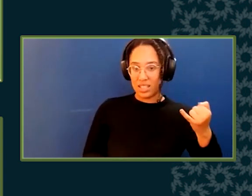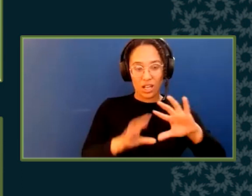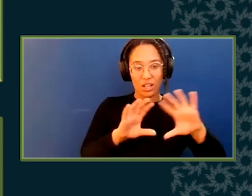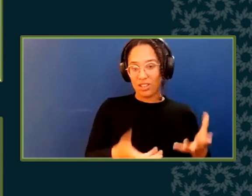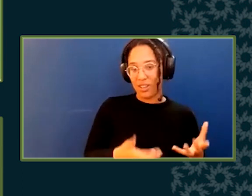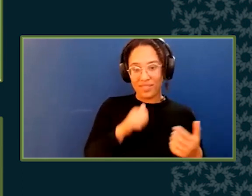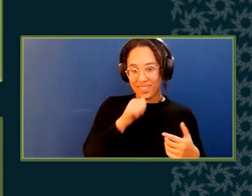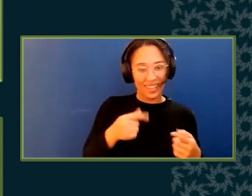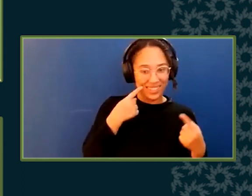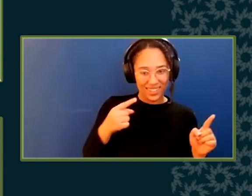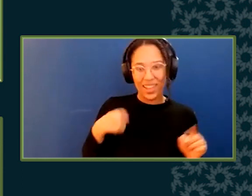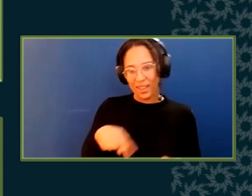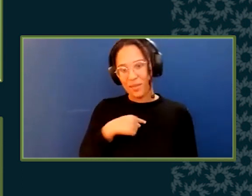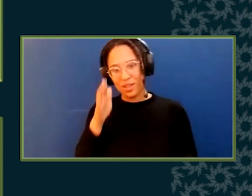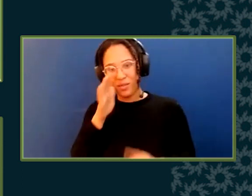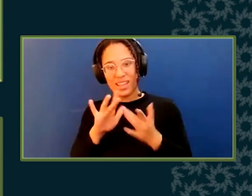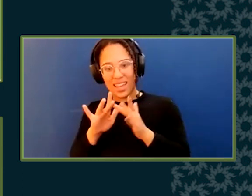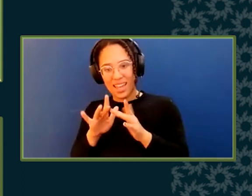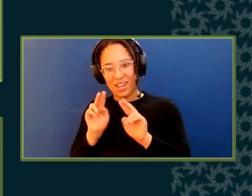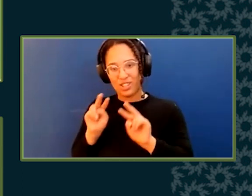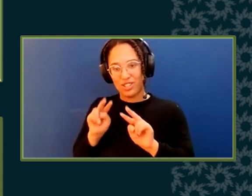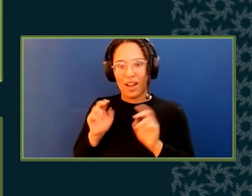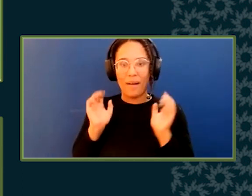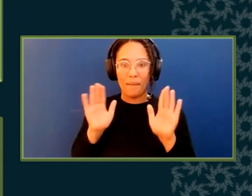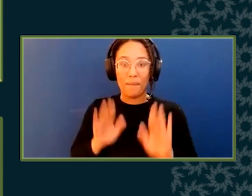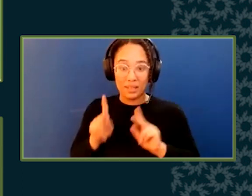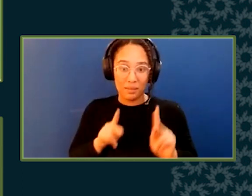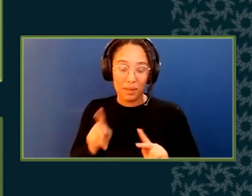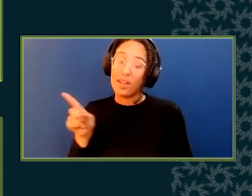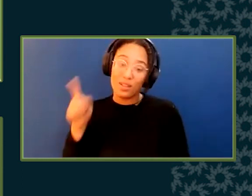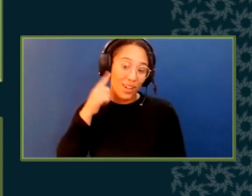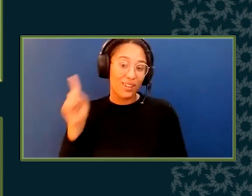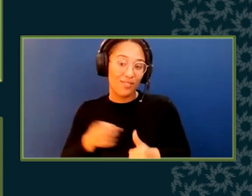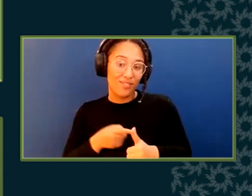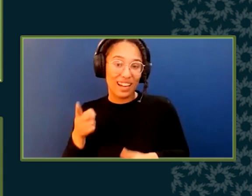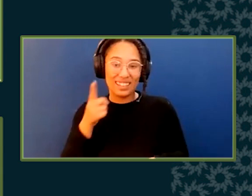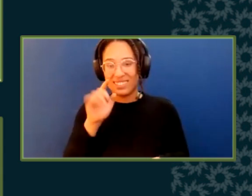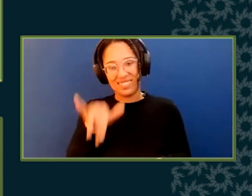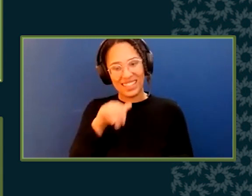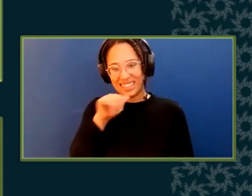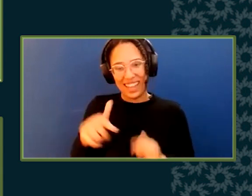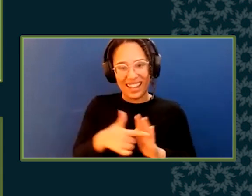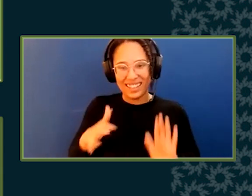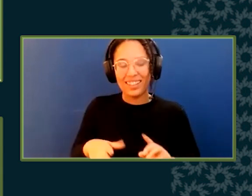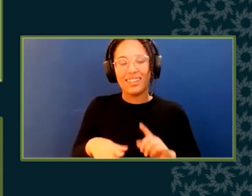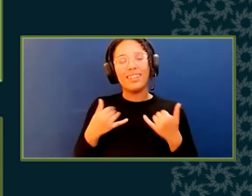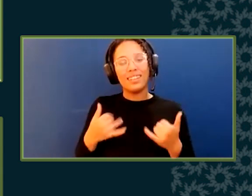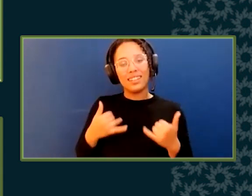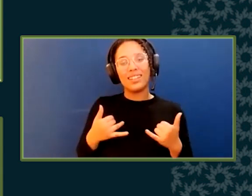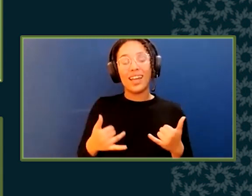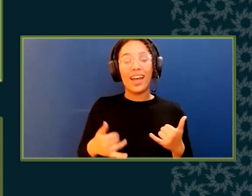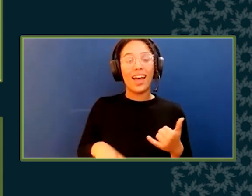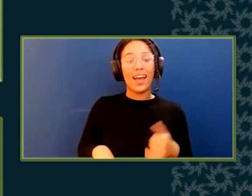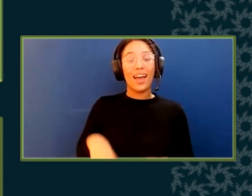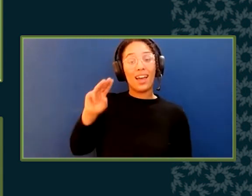people. You heard it here first, so that makes it not illegal. Also, let's just really mess with me now. Everybody go buy their book and